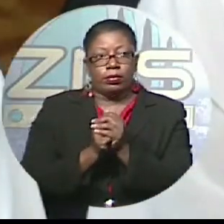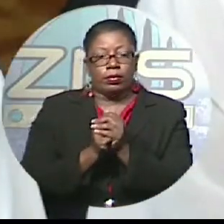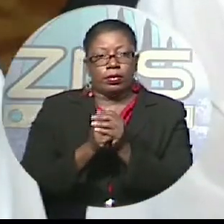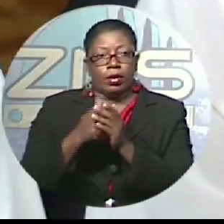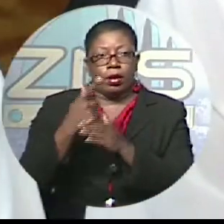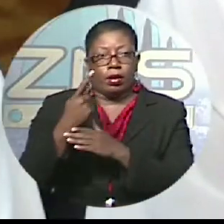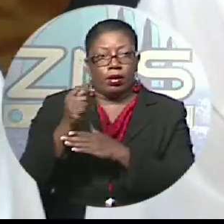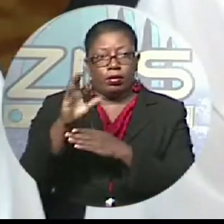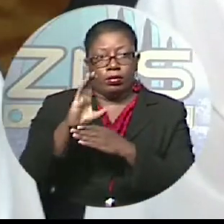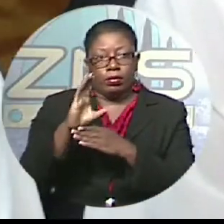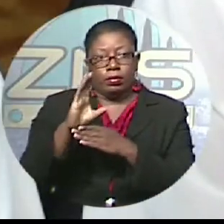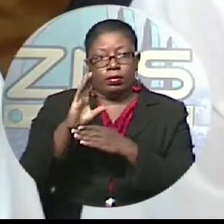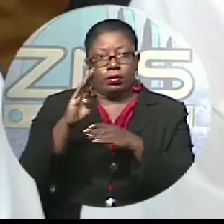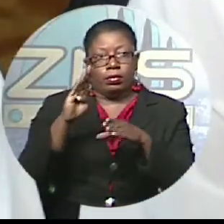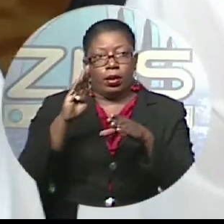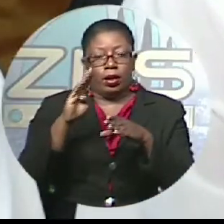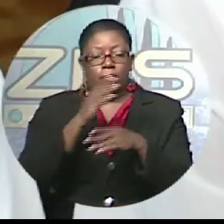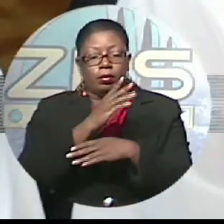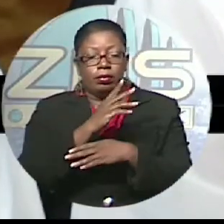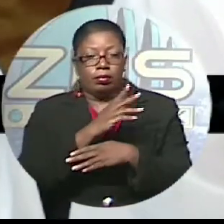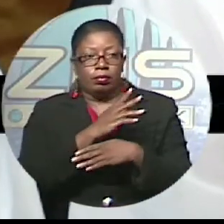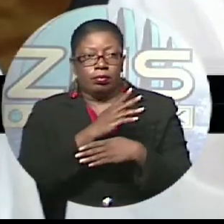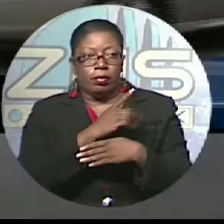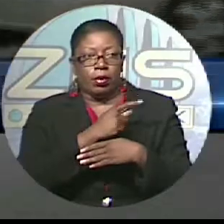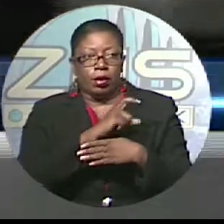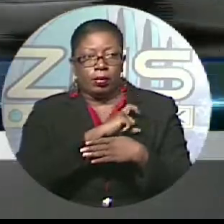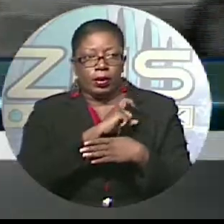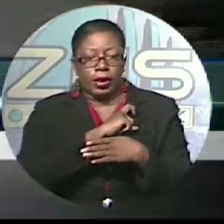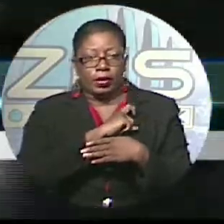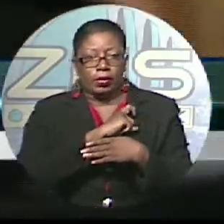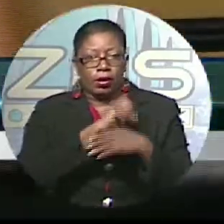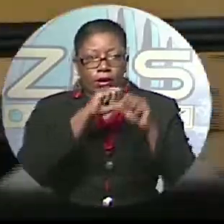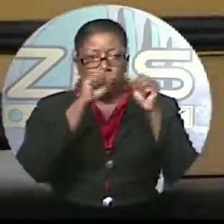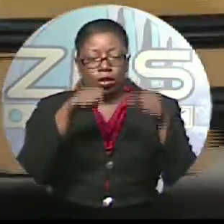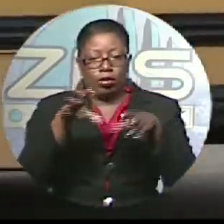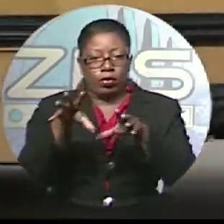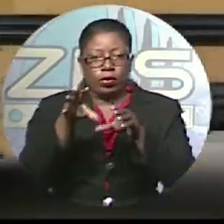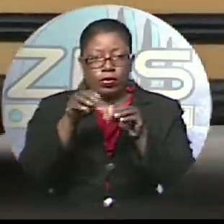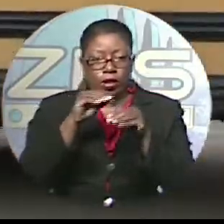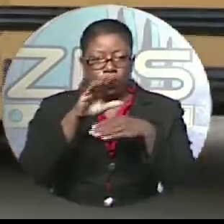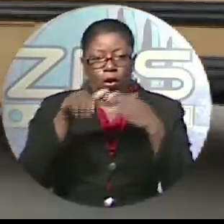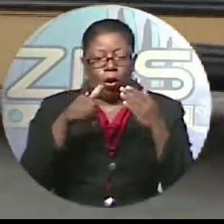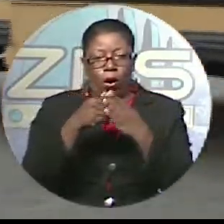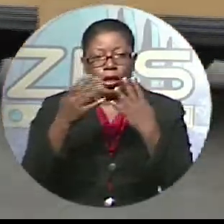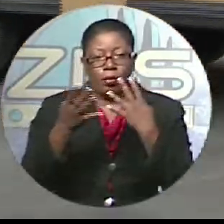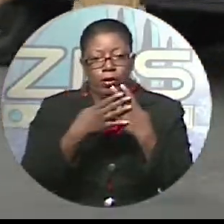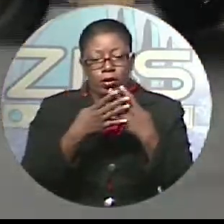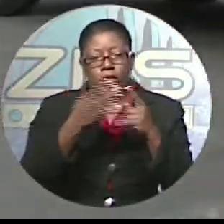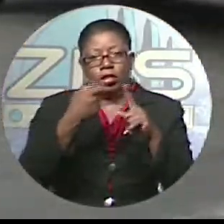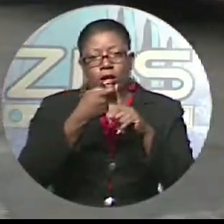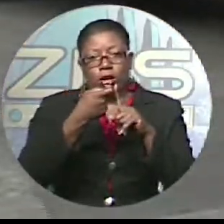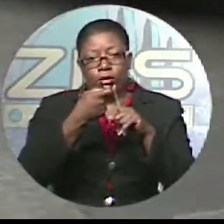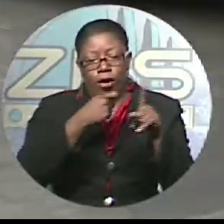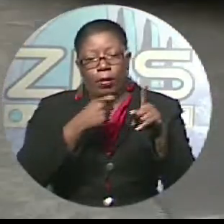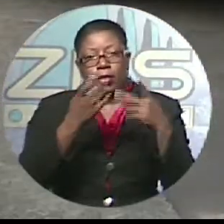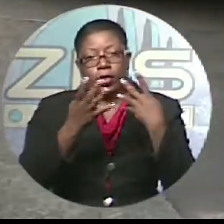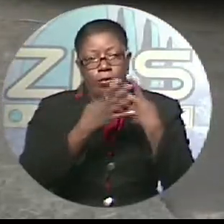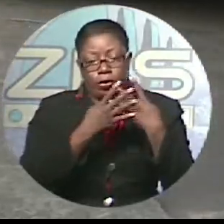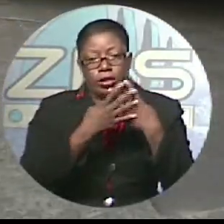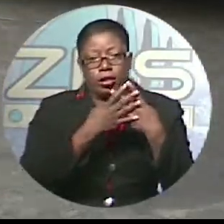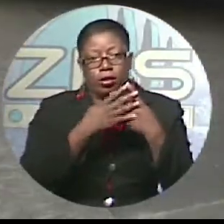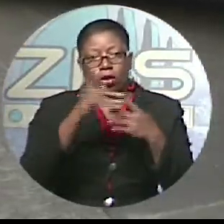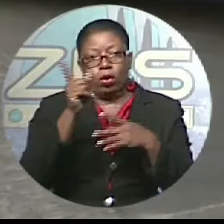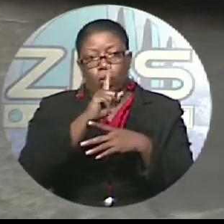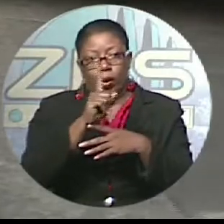Station and the Nassau Street Police Station, which receives all of the inmates coming from Her Majesty's prison, where